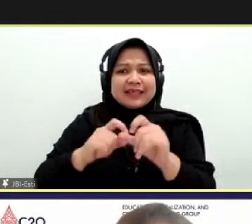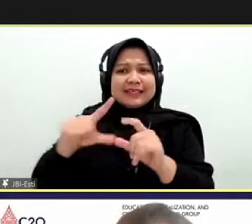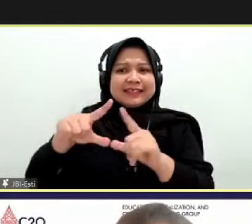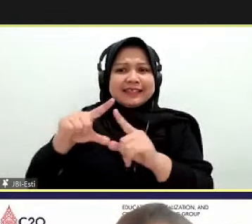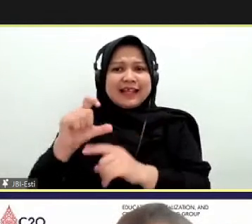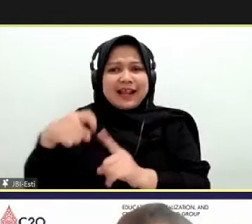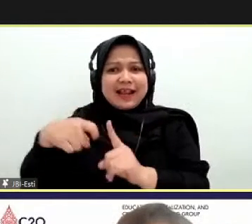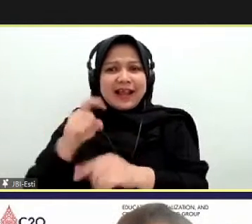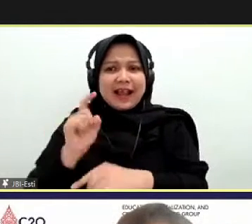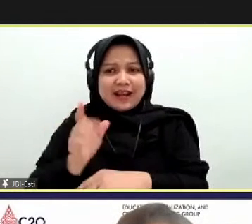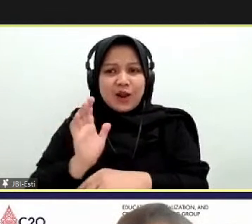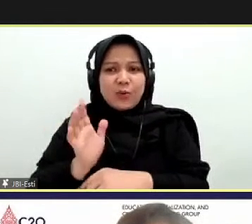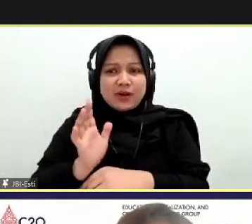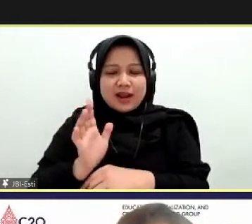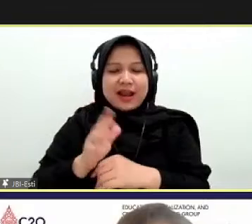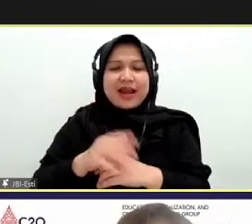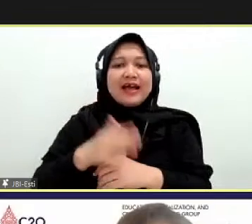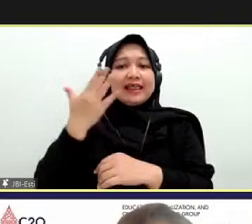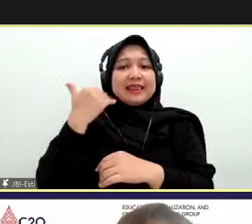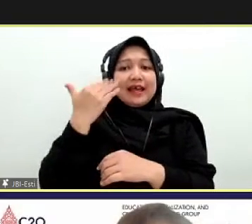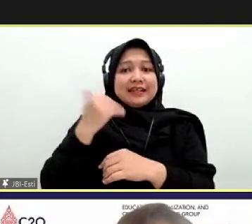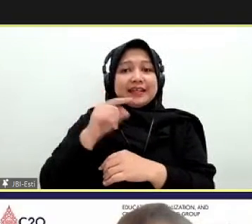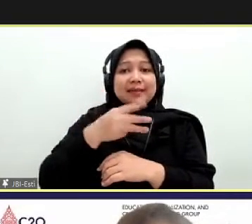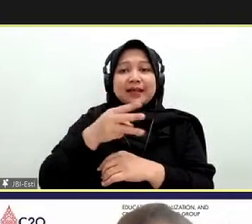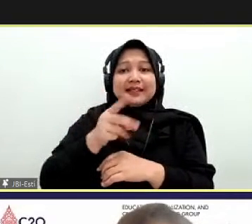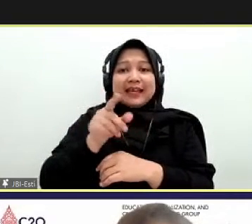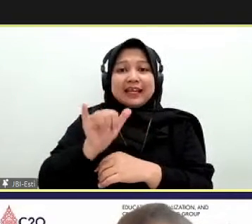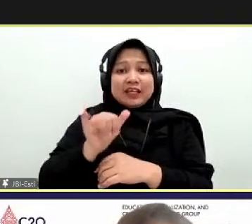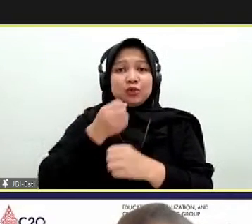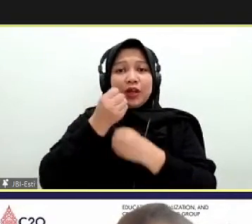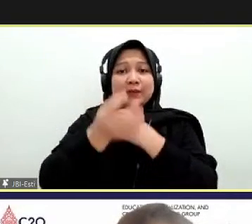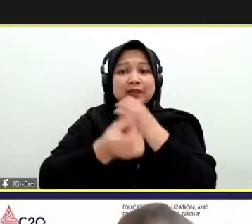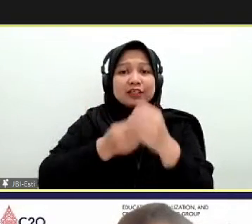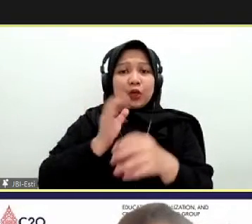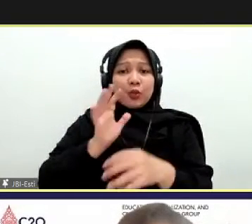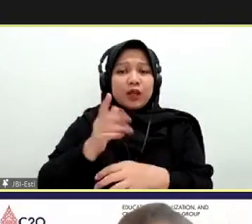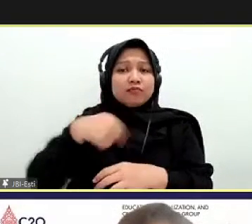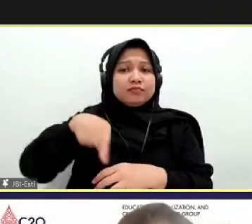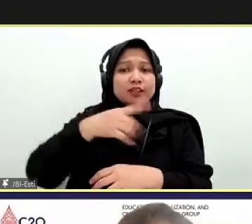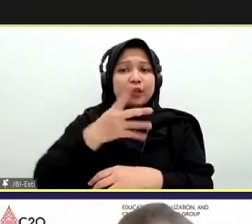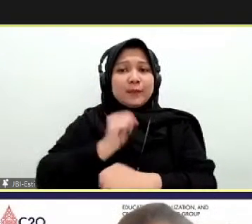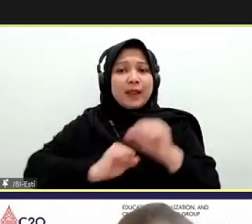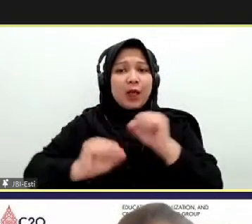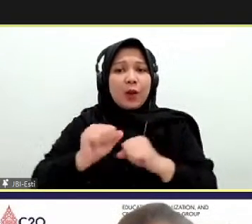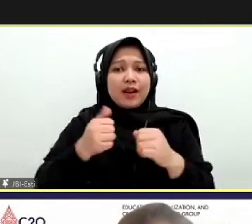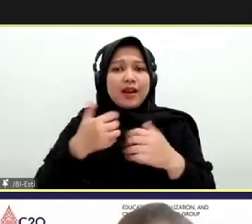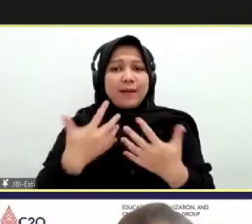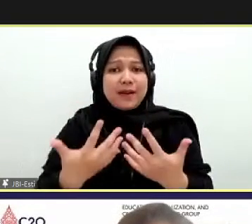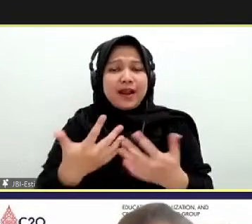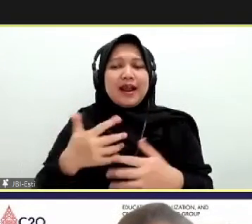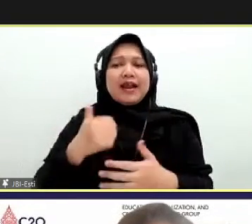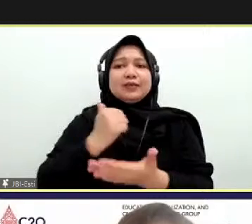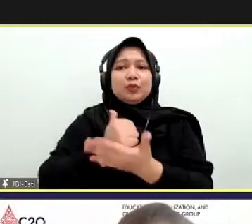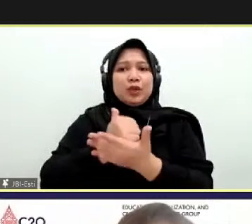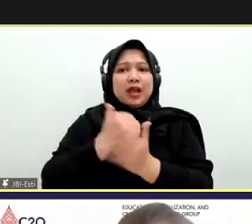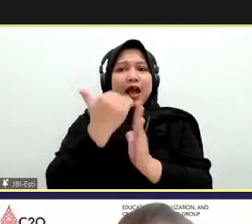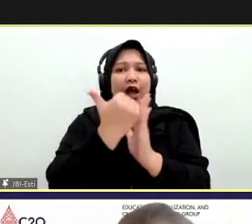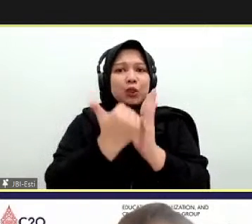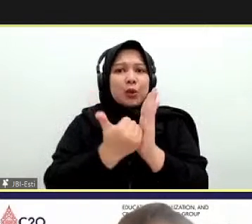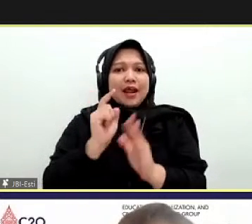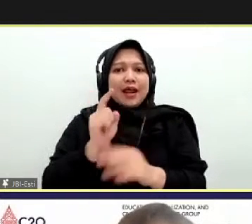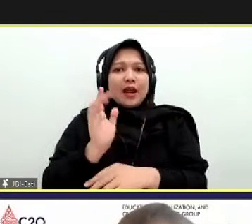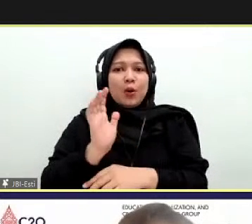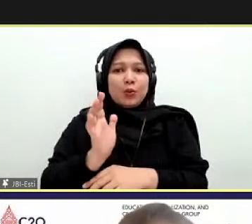law. We already have also the scheme. And what we can do right now, because